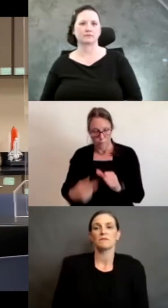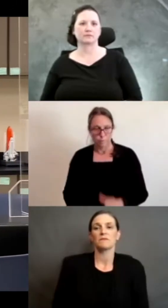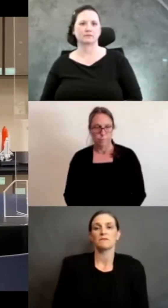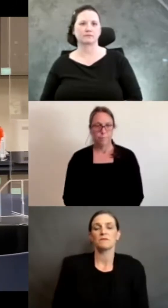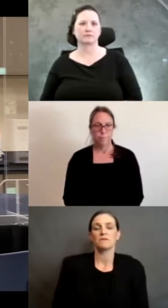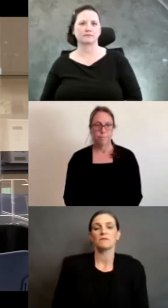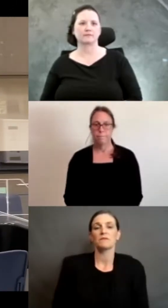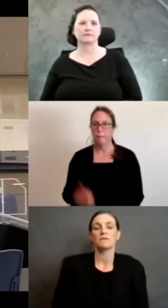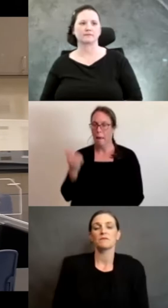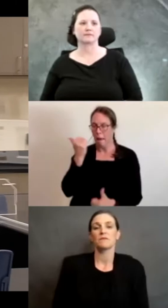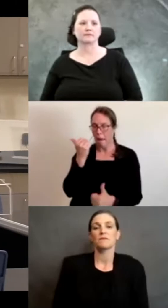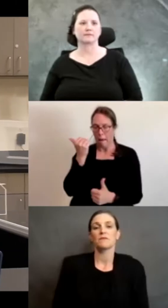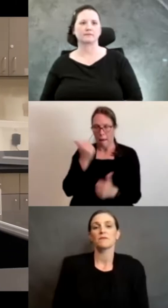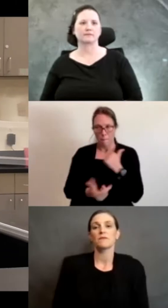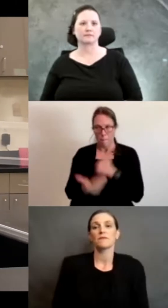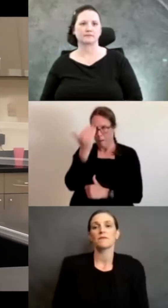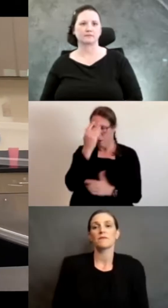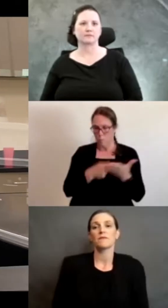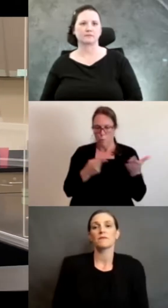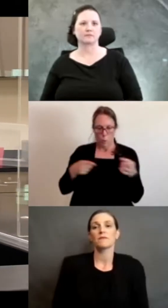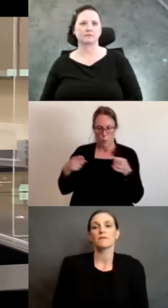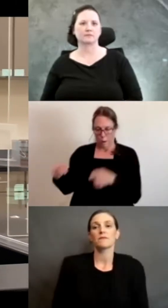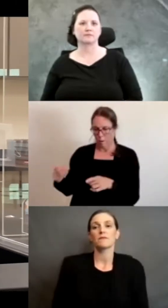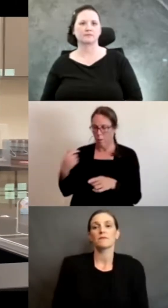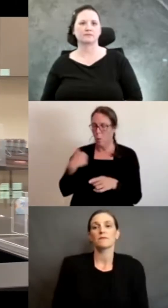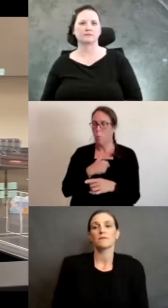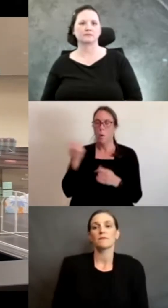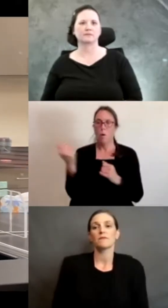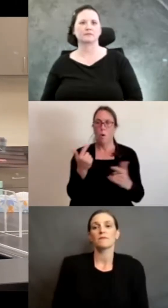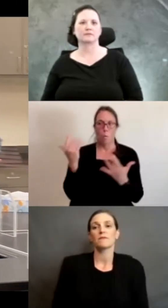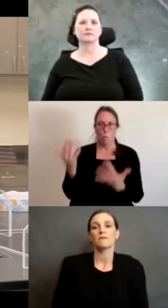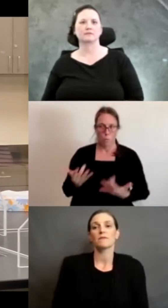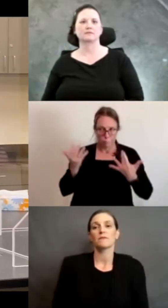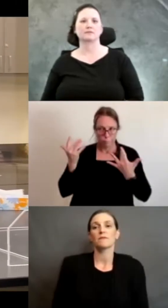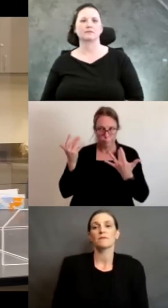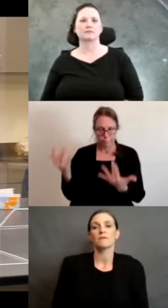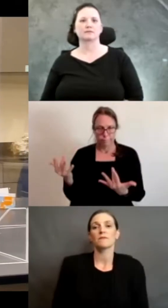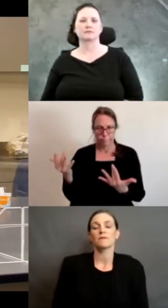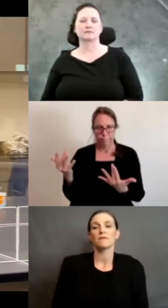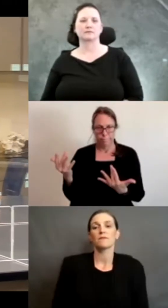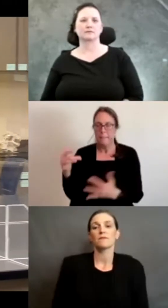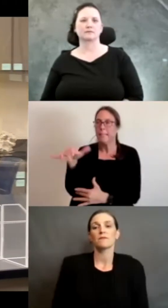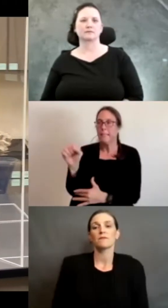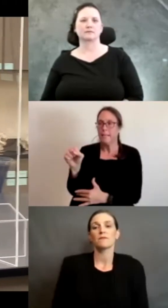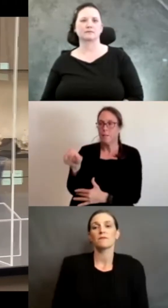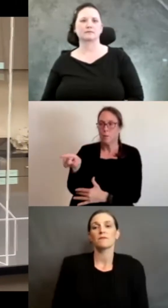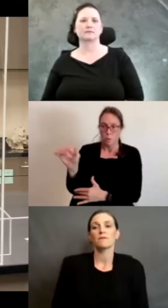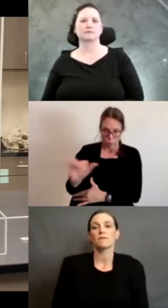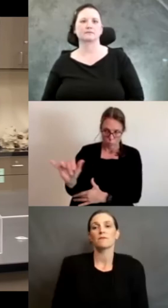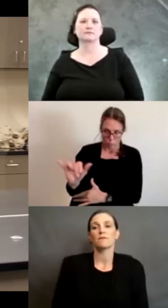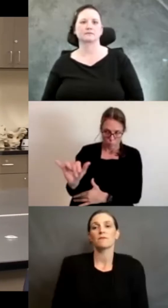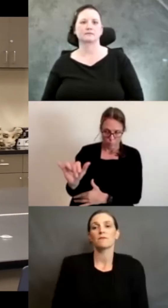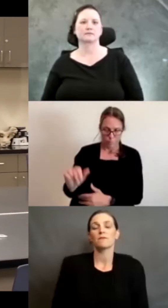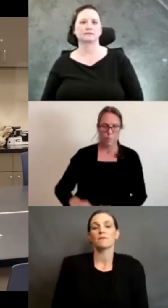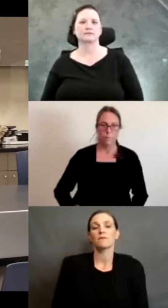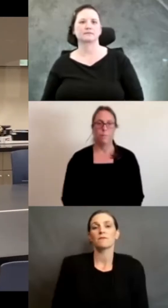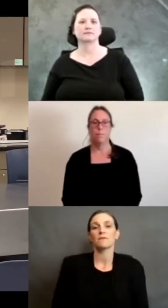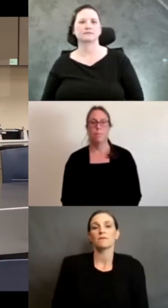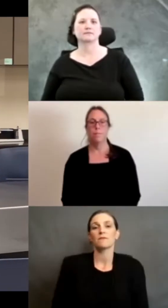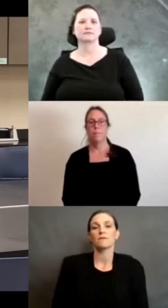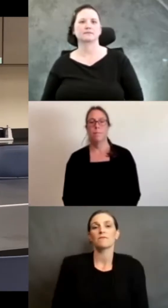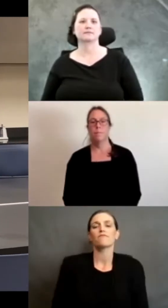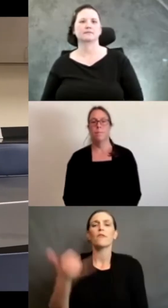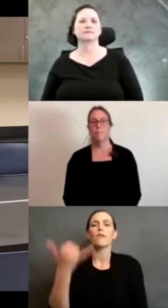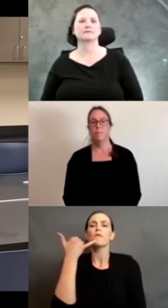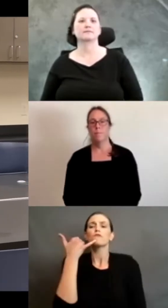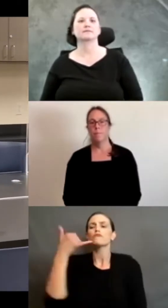Everyone has been briefed on the situation. We're all standing by. Yes, you too. He hangs up the phone